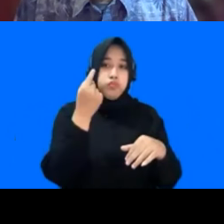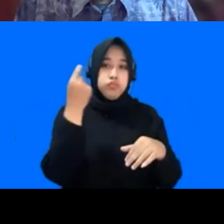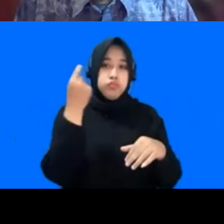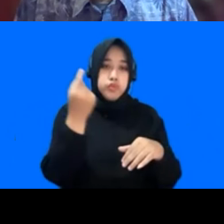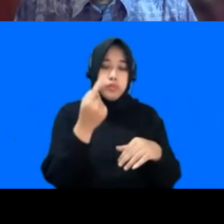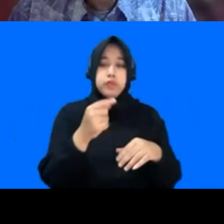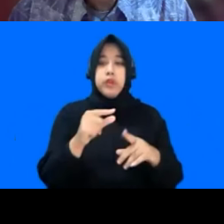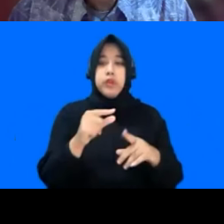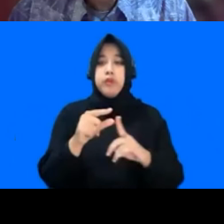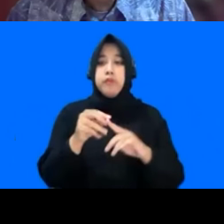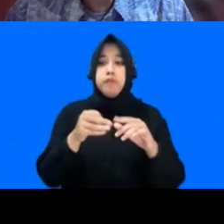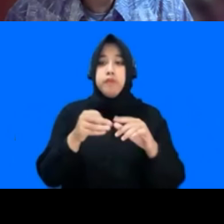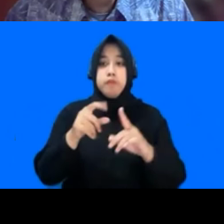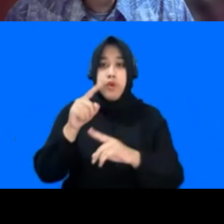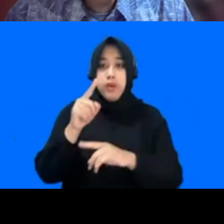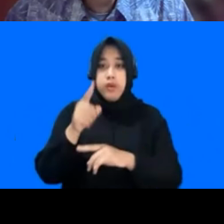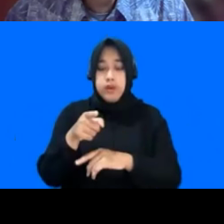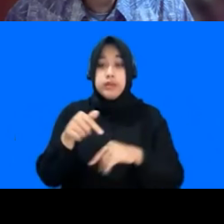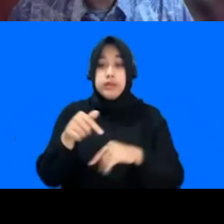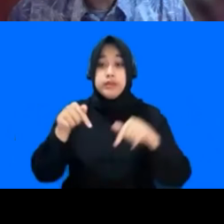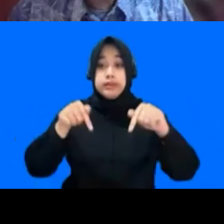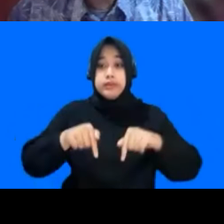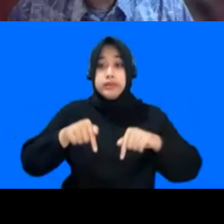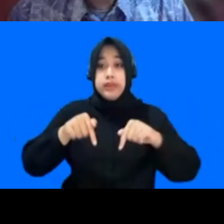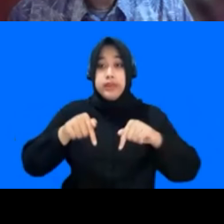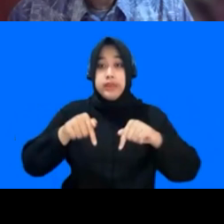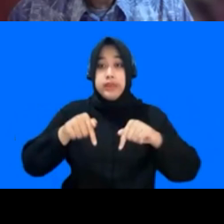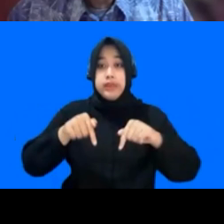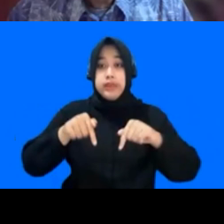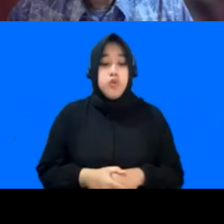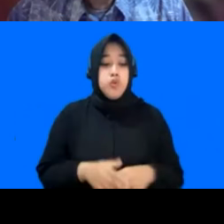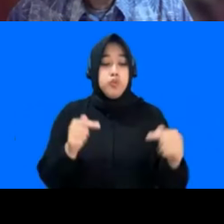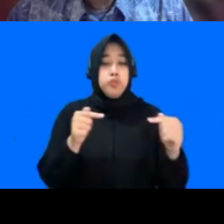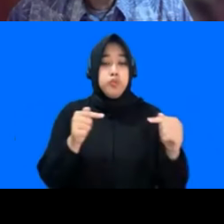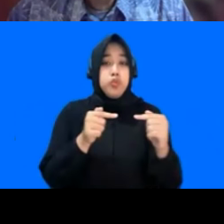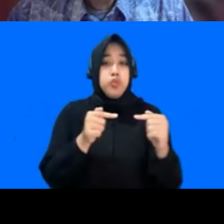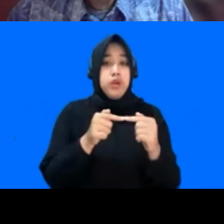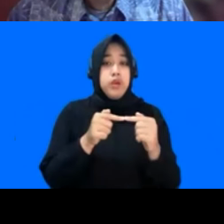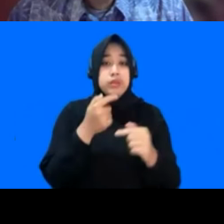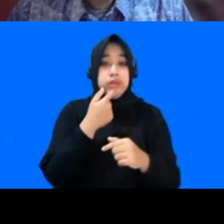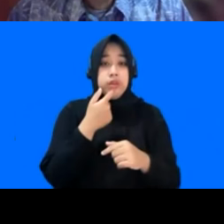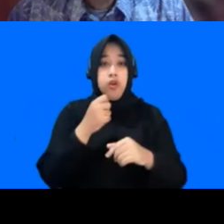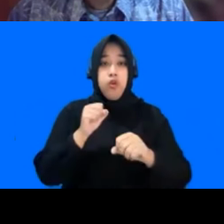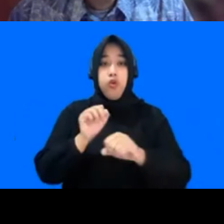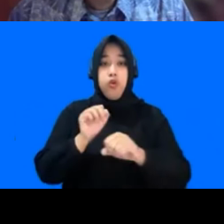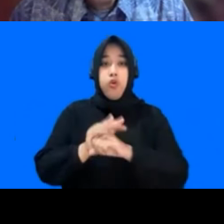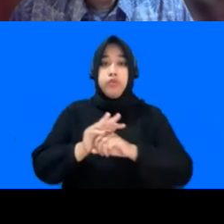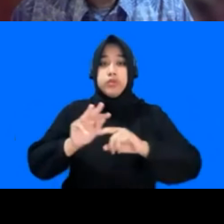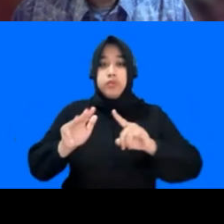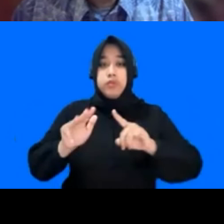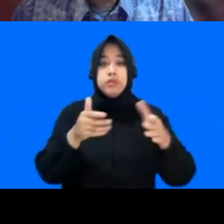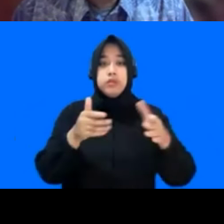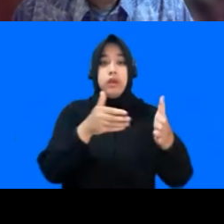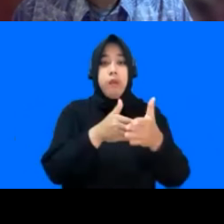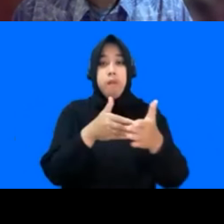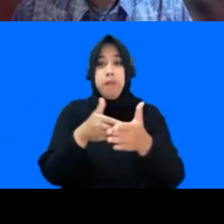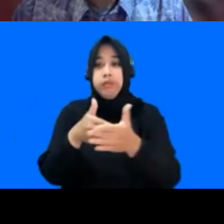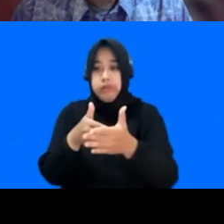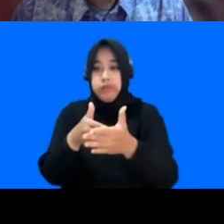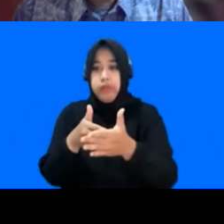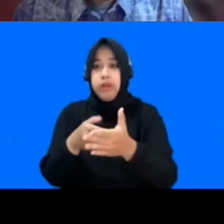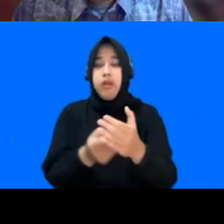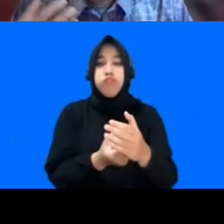given also the constraints of the pandemic, we had to use social media to reach a wider audience. And